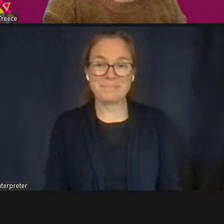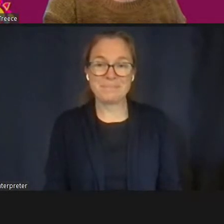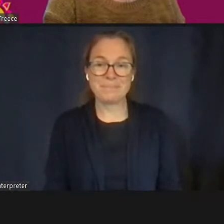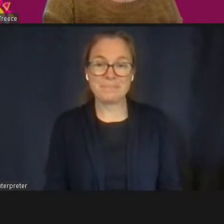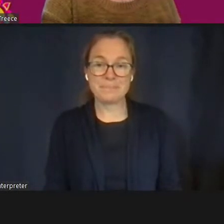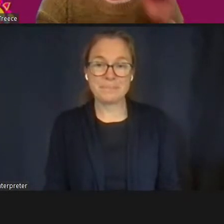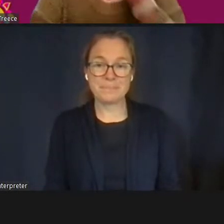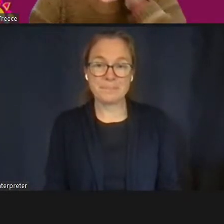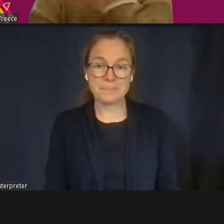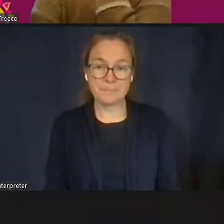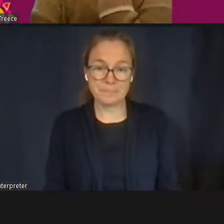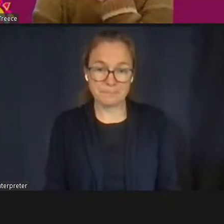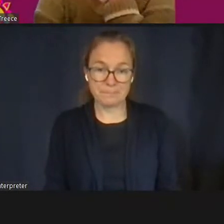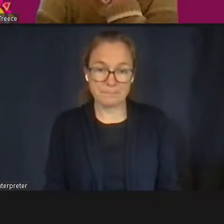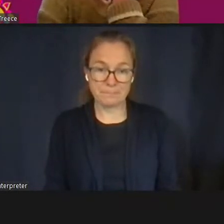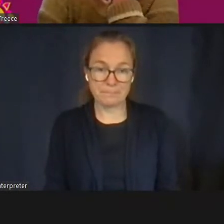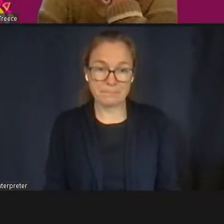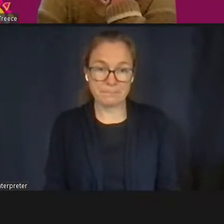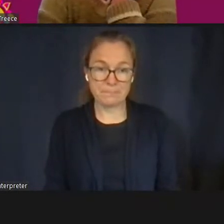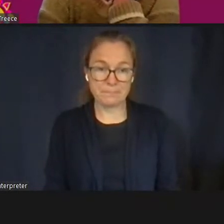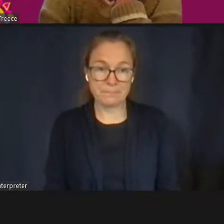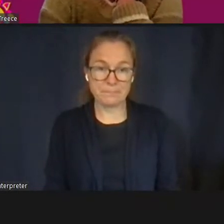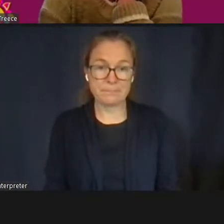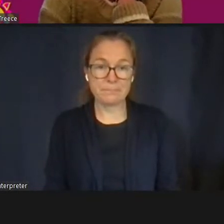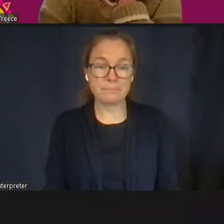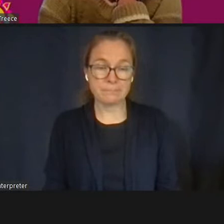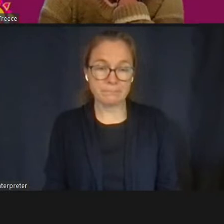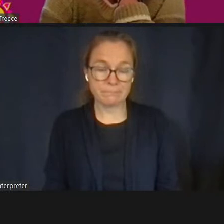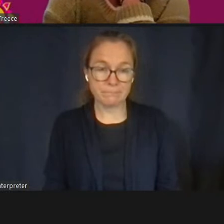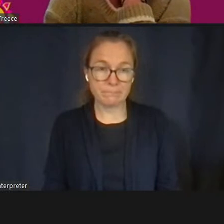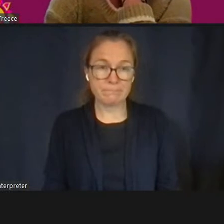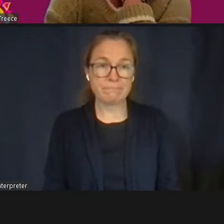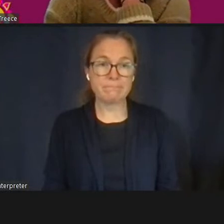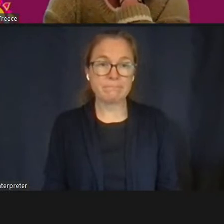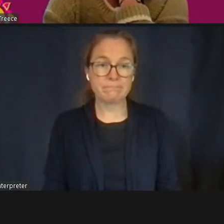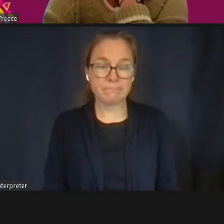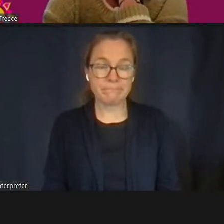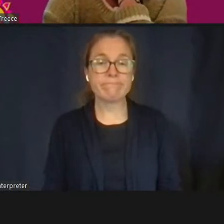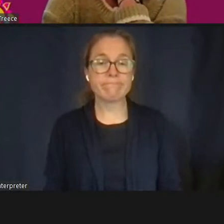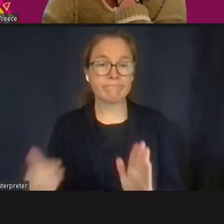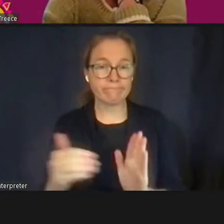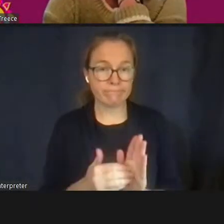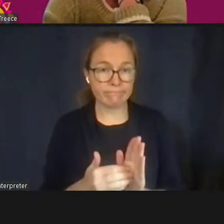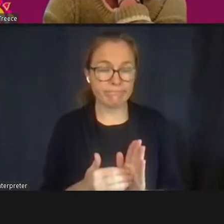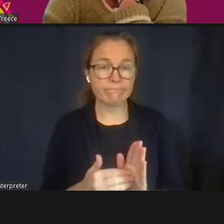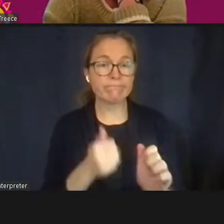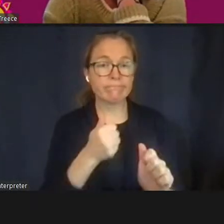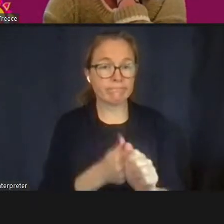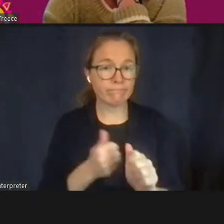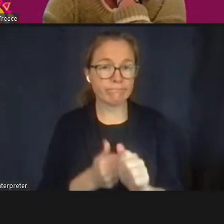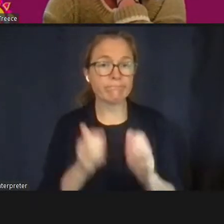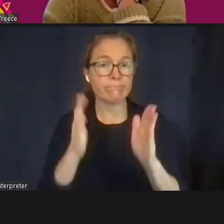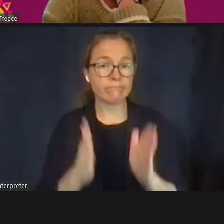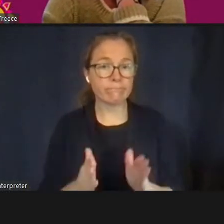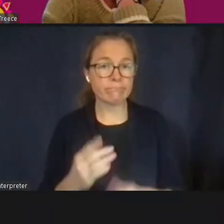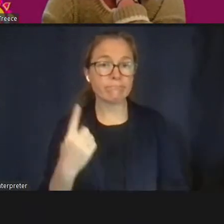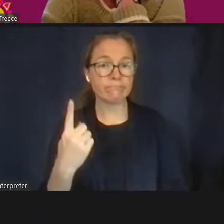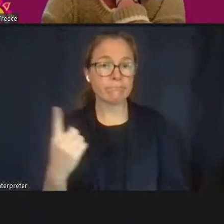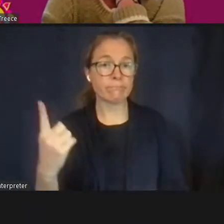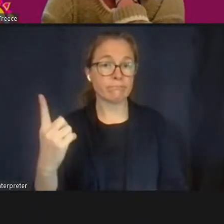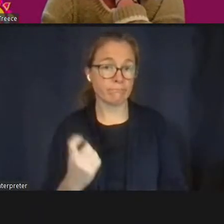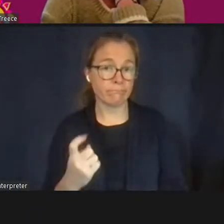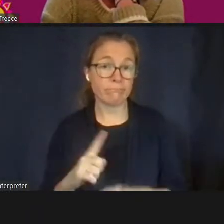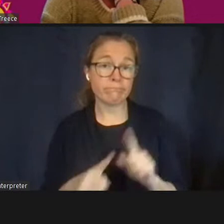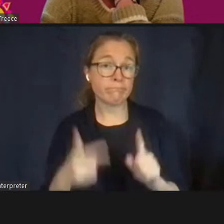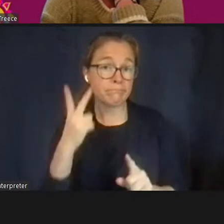are going to start with one question per person, but let's see how this goes, because we might be able to get